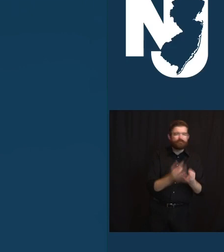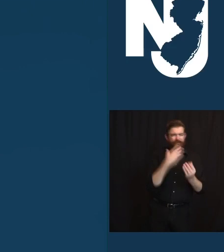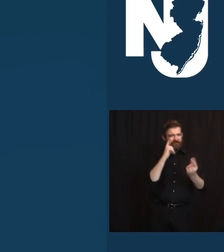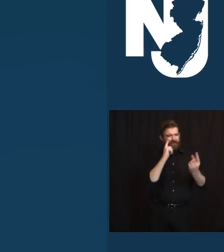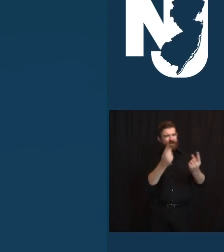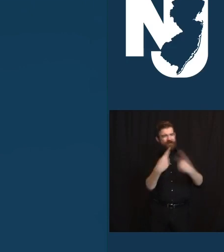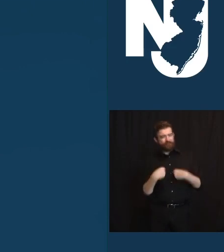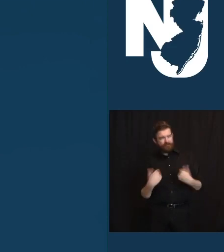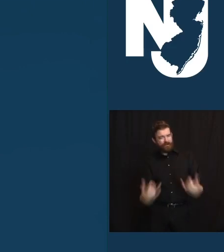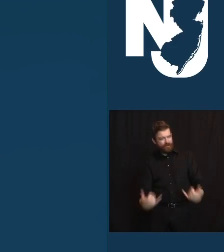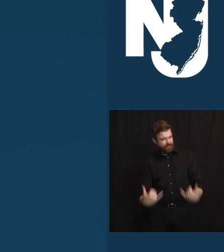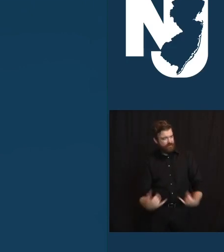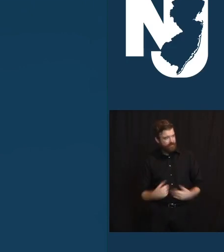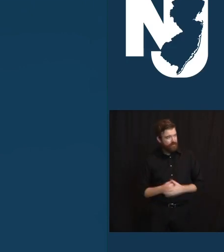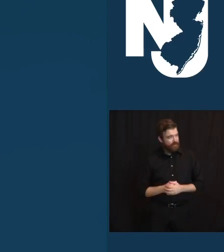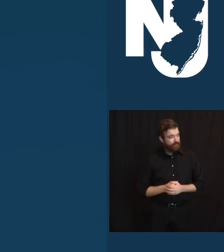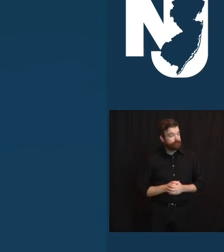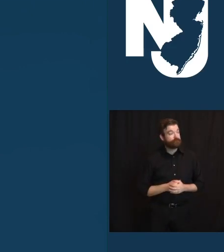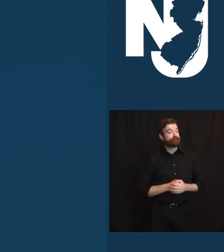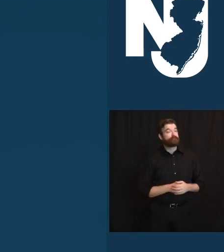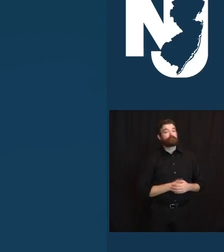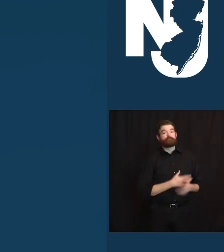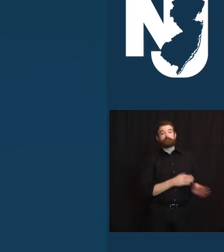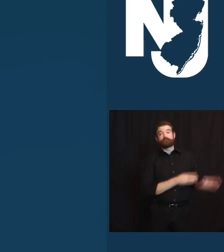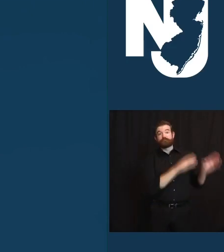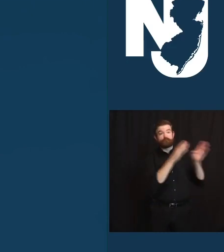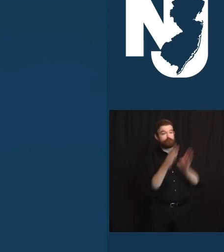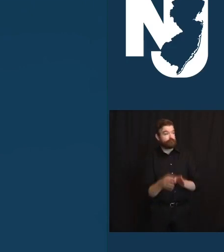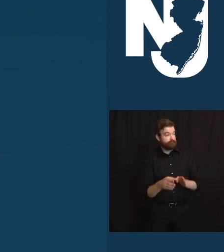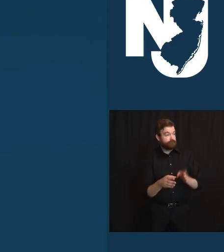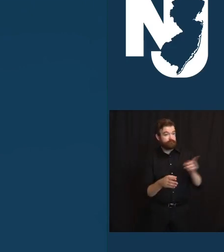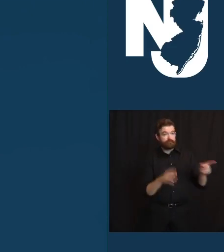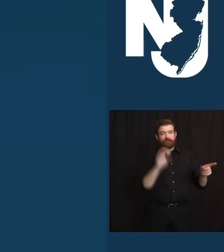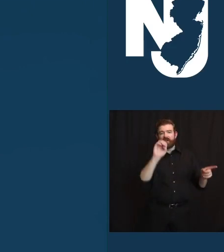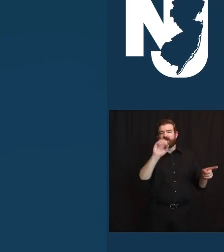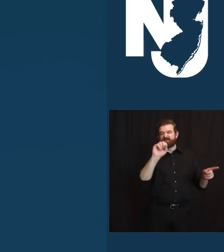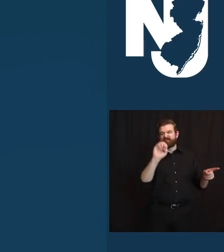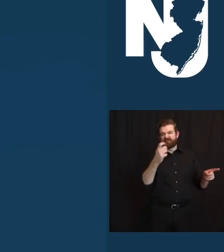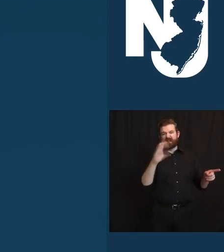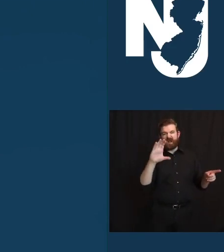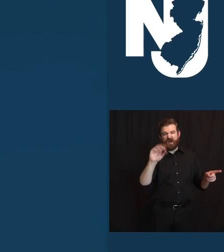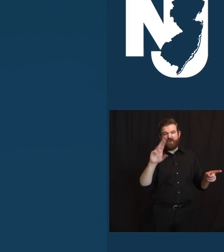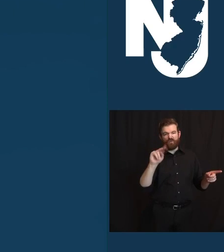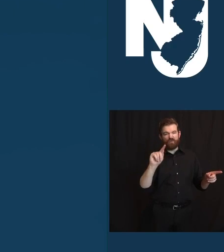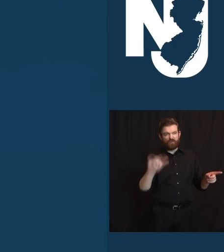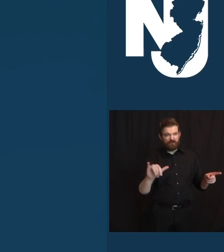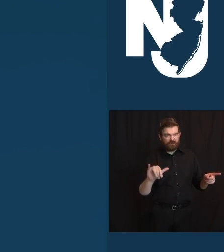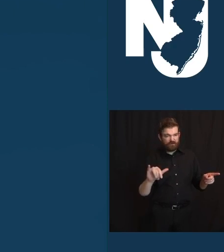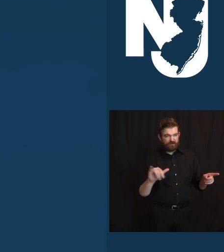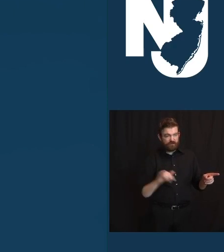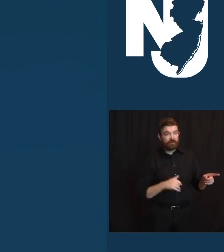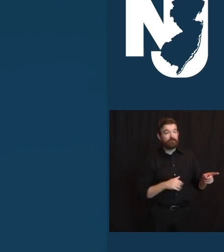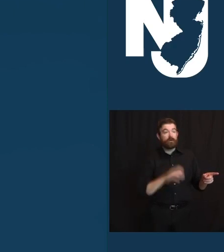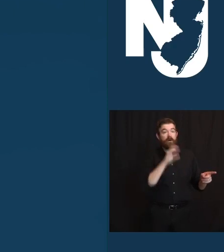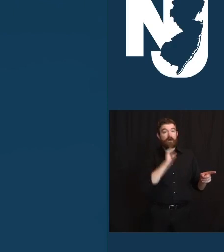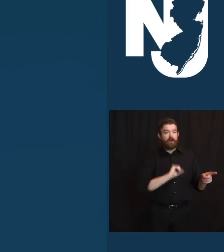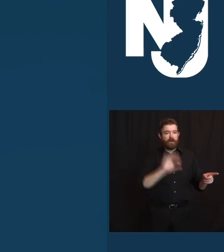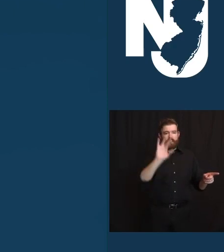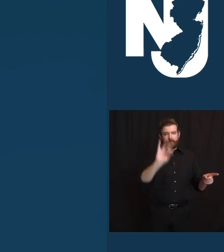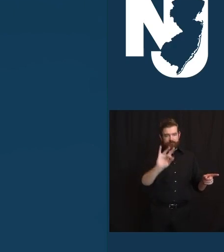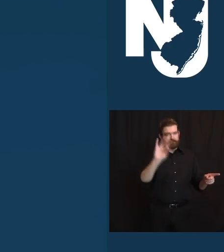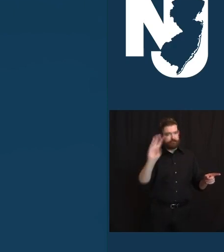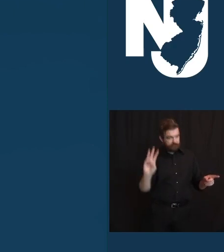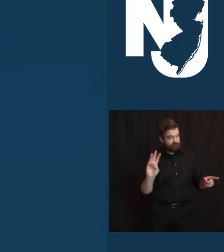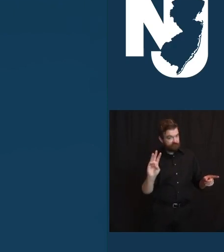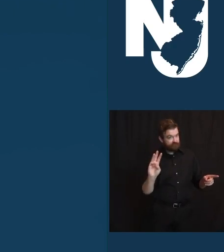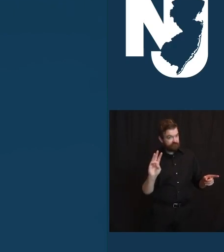Next, we head to Essex County, the lifelong home of Louis Ray Mundy. Louis was 86 years old when